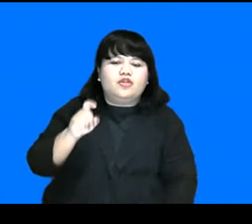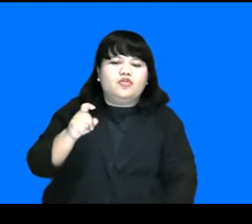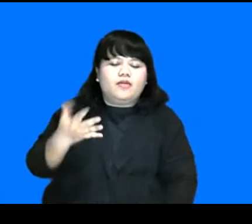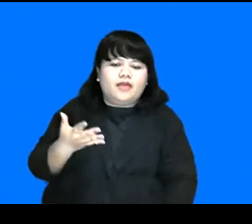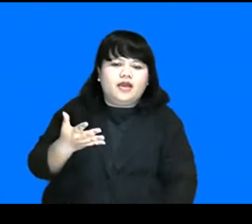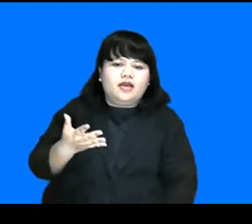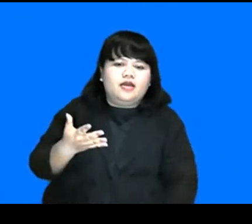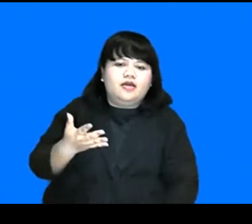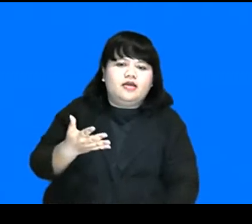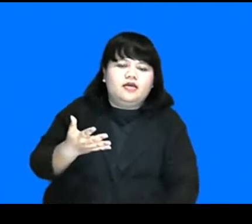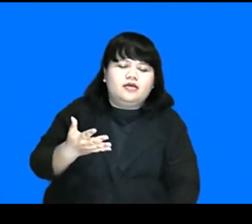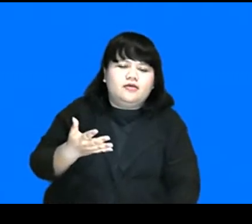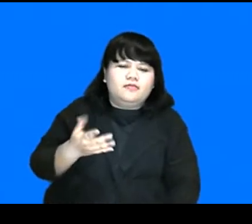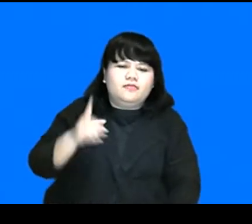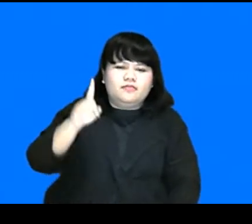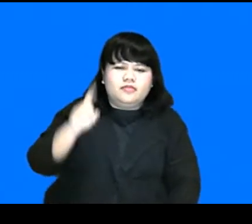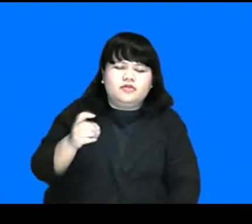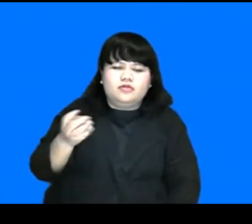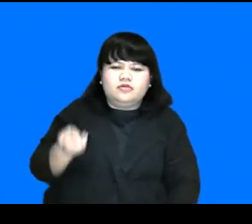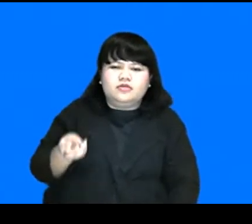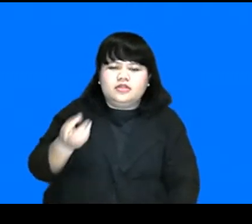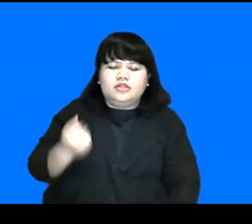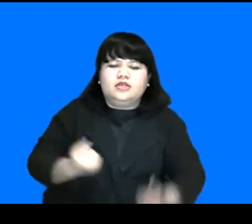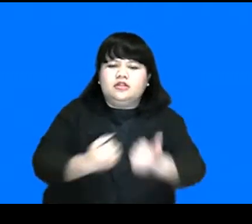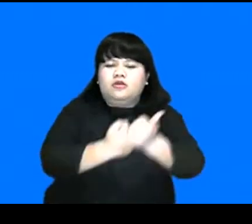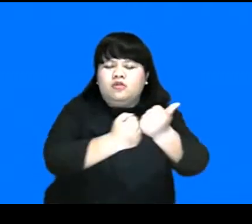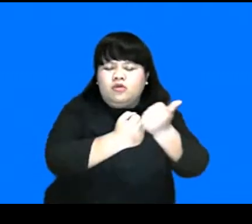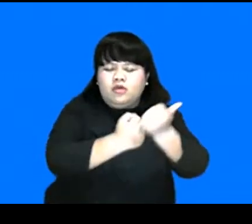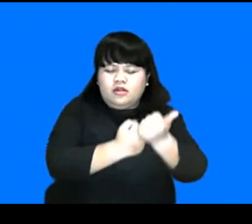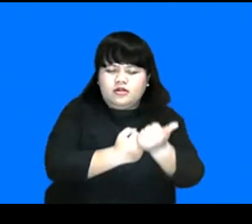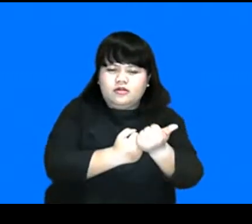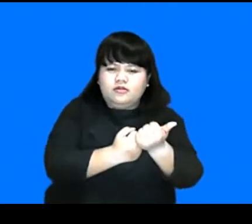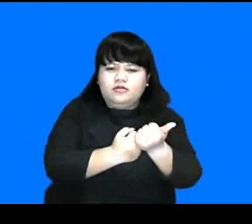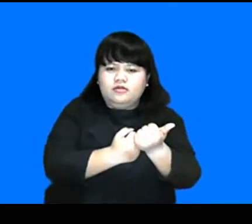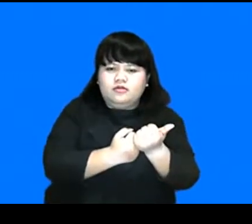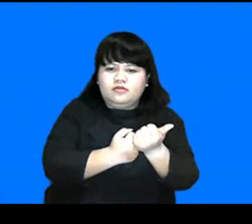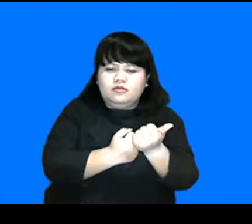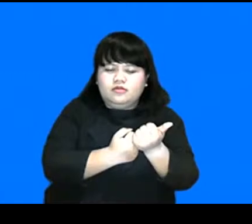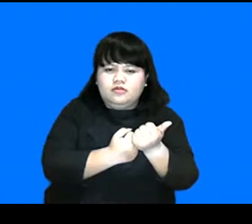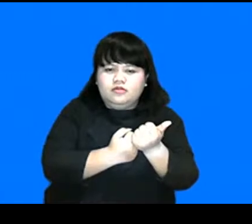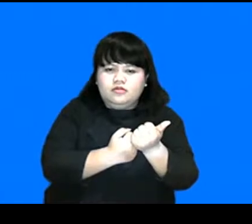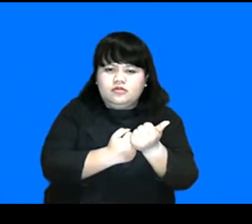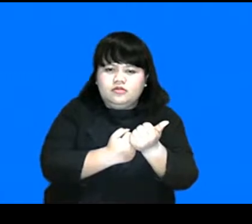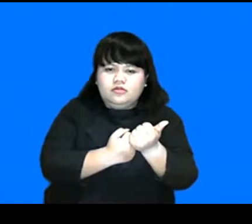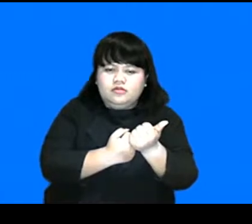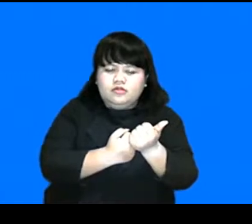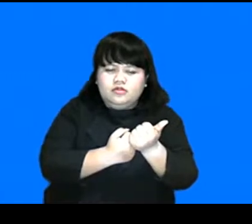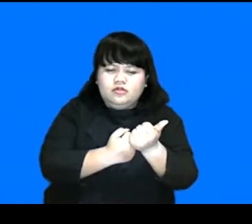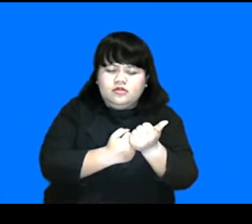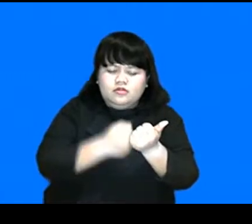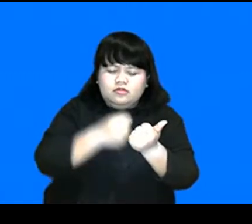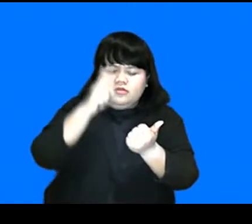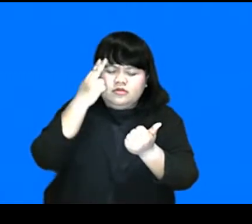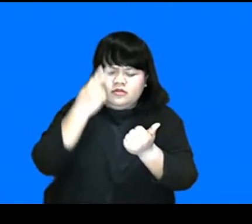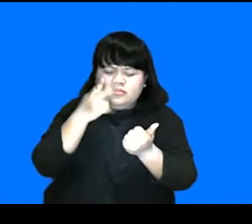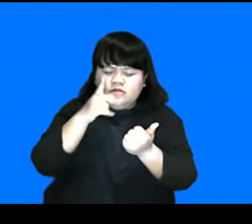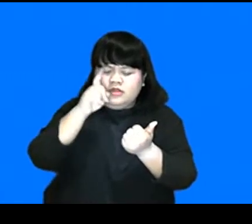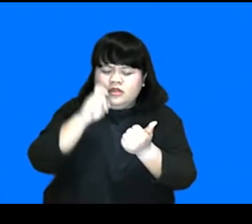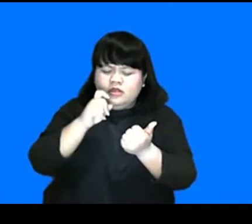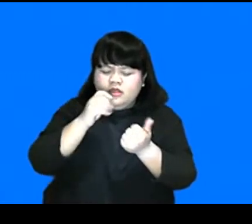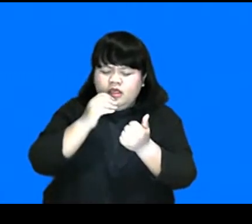push or a negotiation or a lobby to make to assure them that the people will accept this.